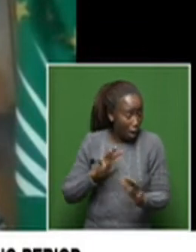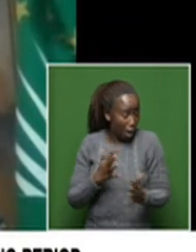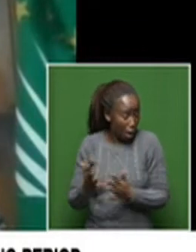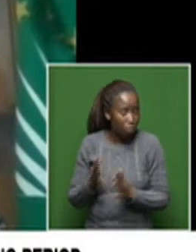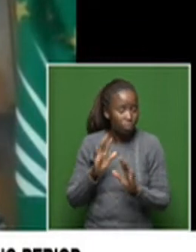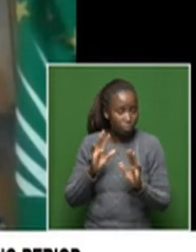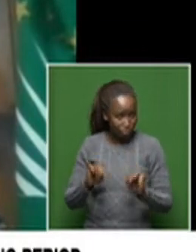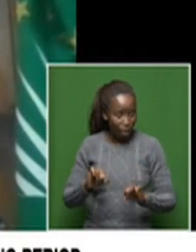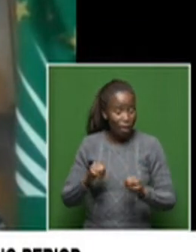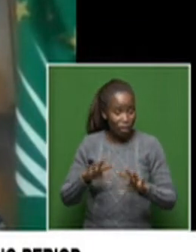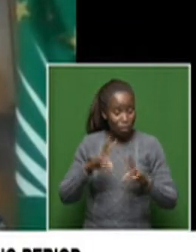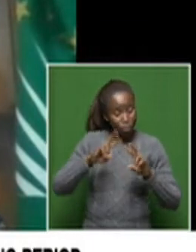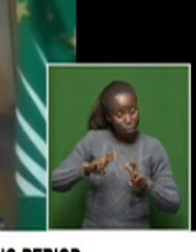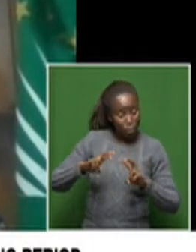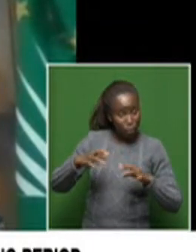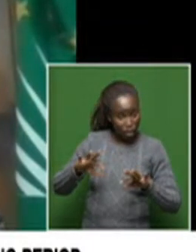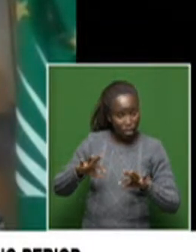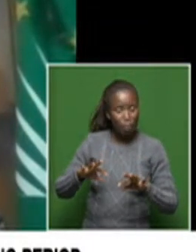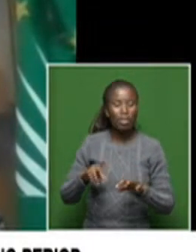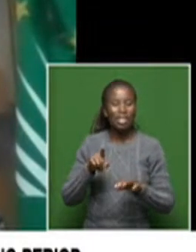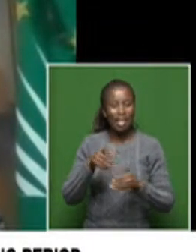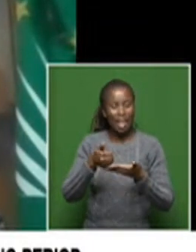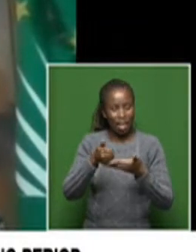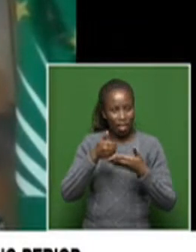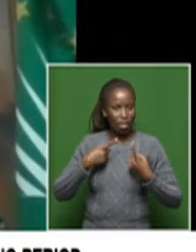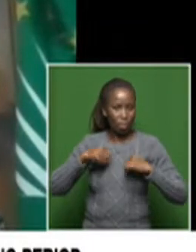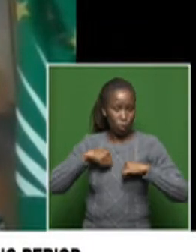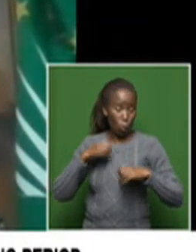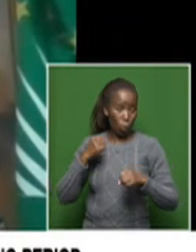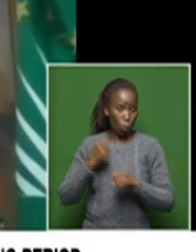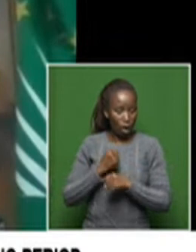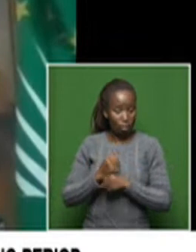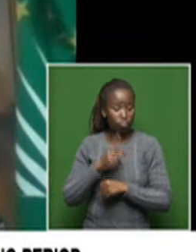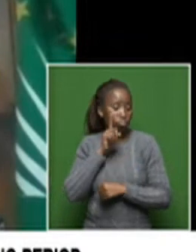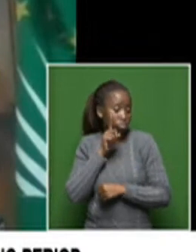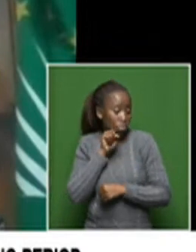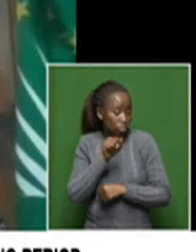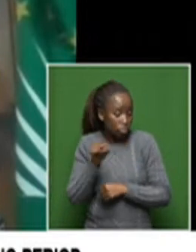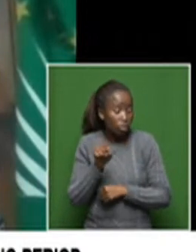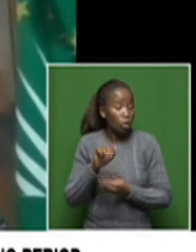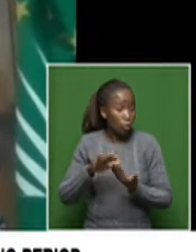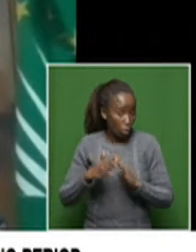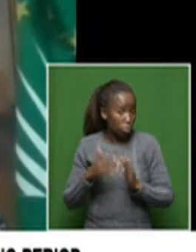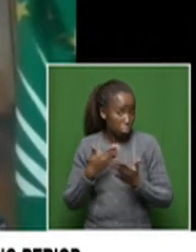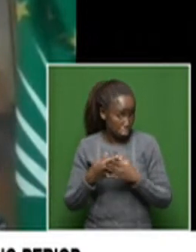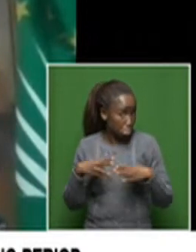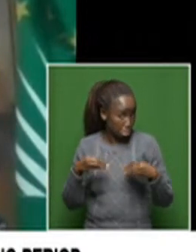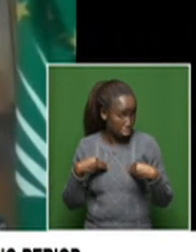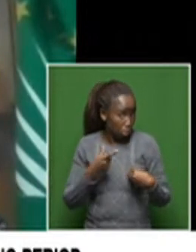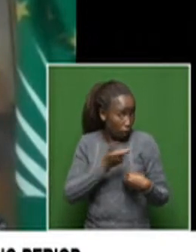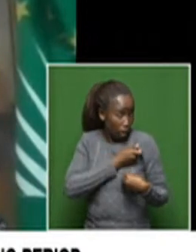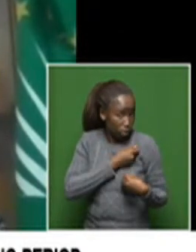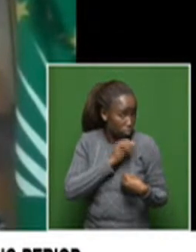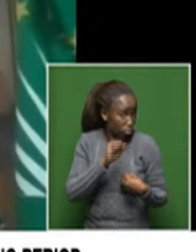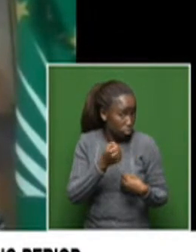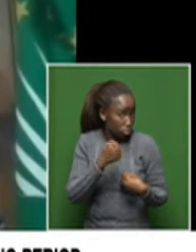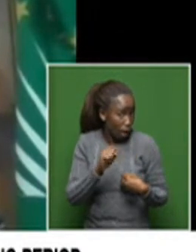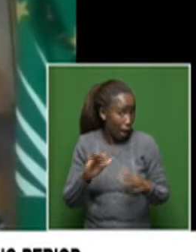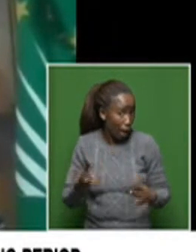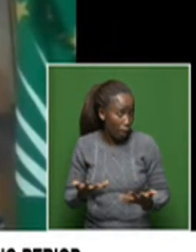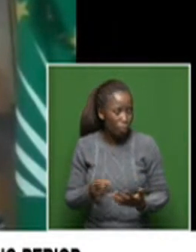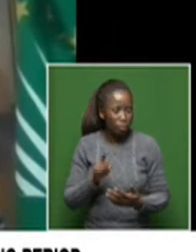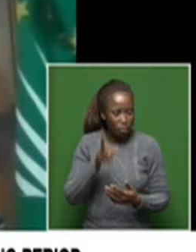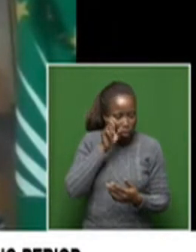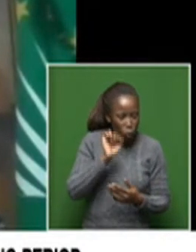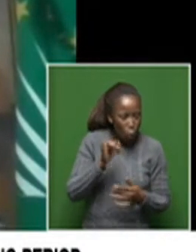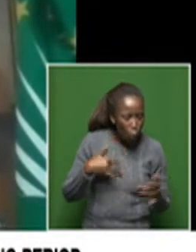they wanted to understand whether communities are buying into our vaccine program, whether there's concerns about